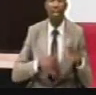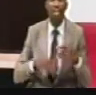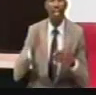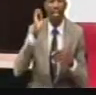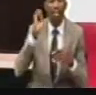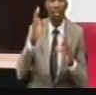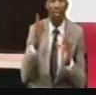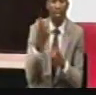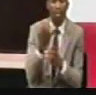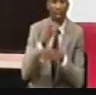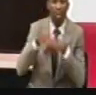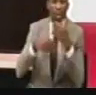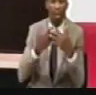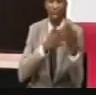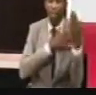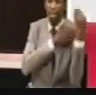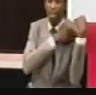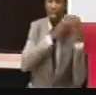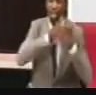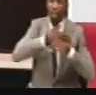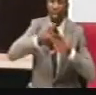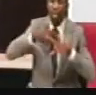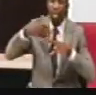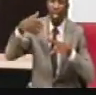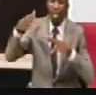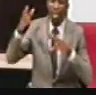He shall be my sea.